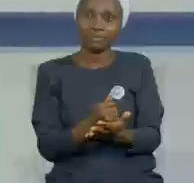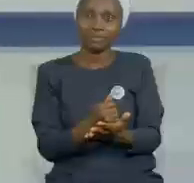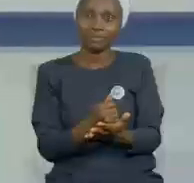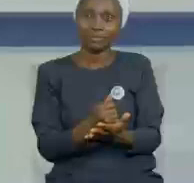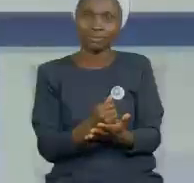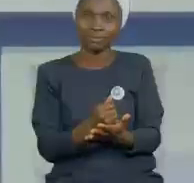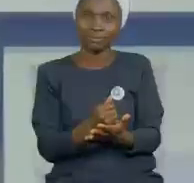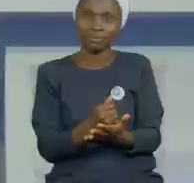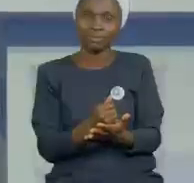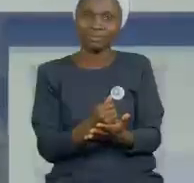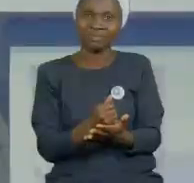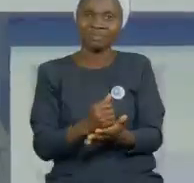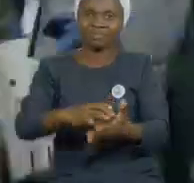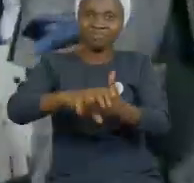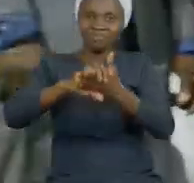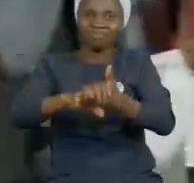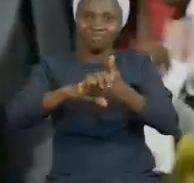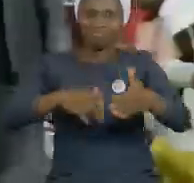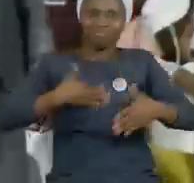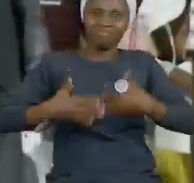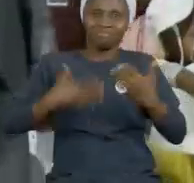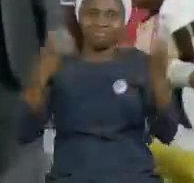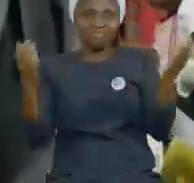Jubilation on my right hand side.